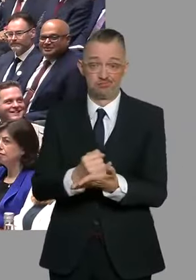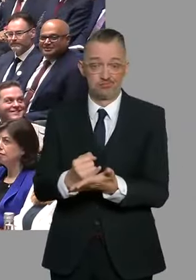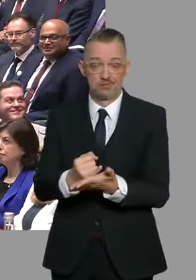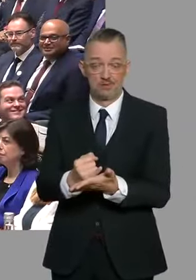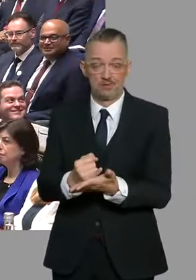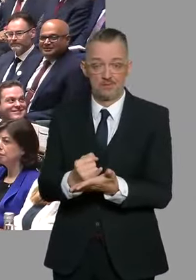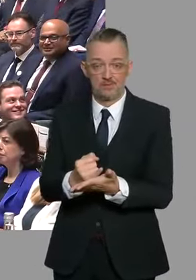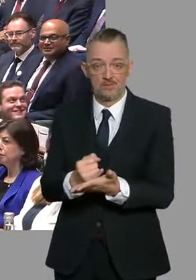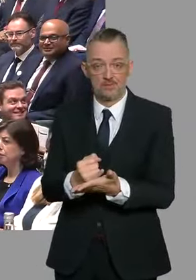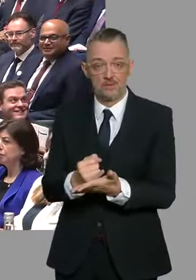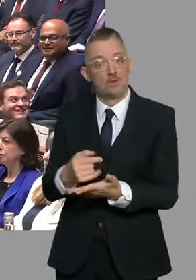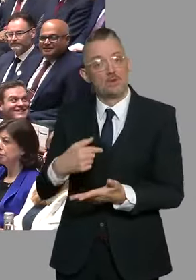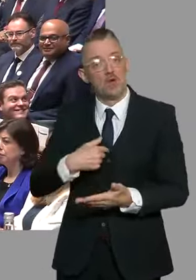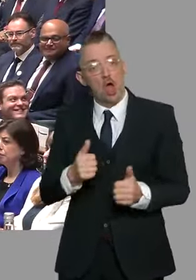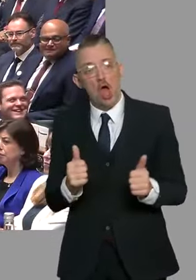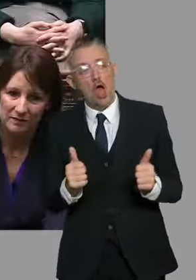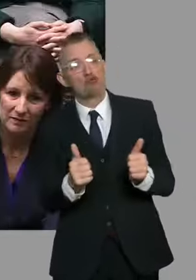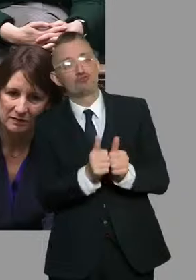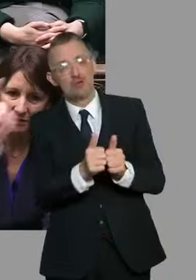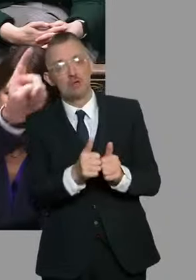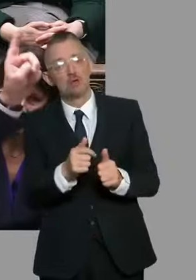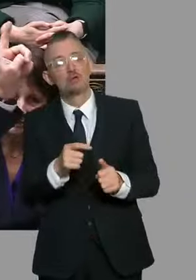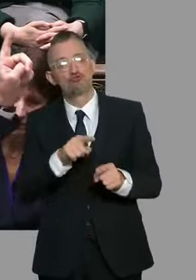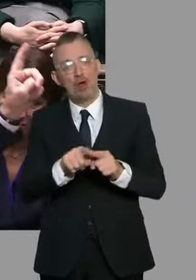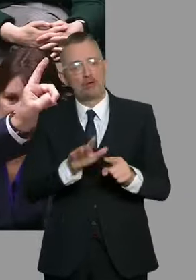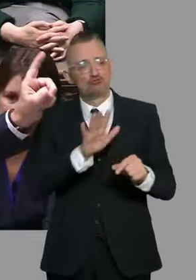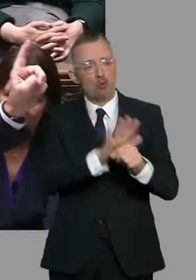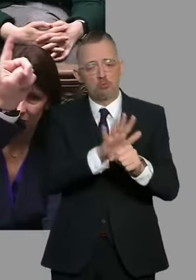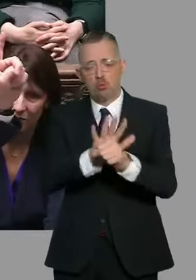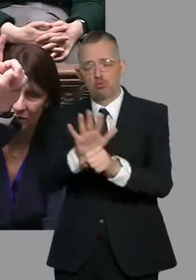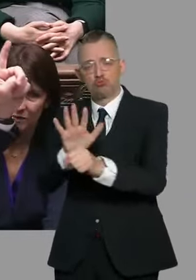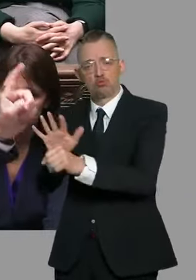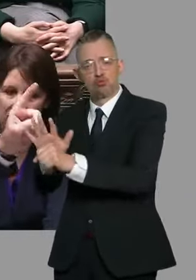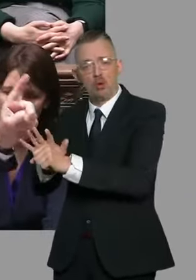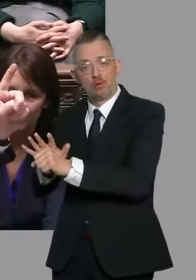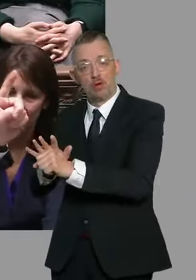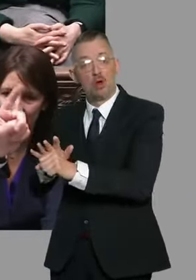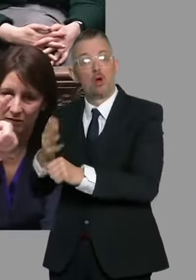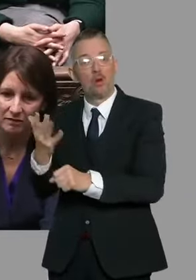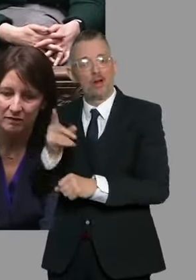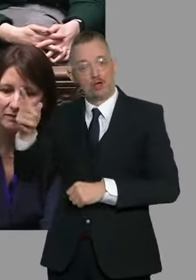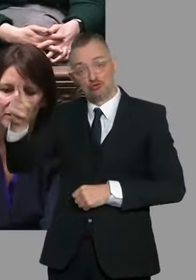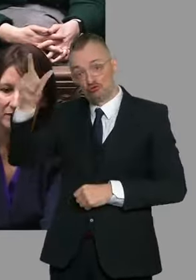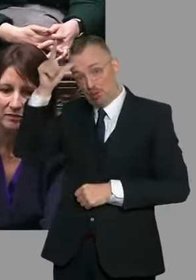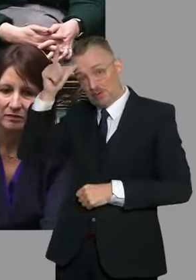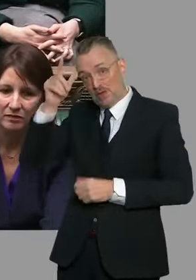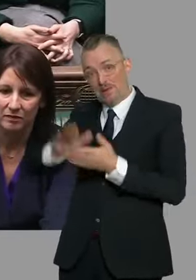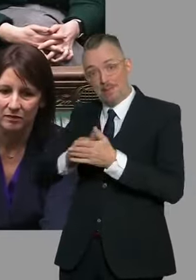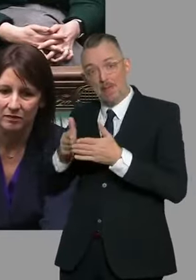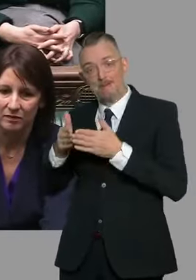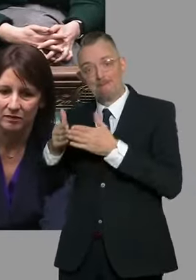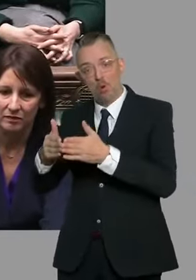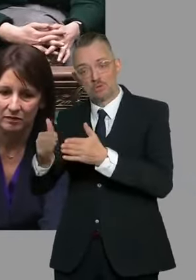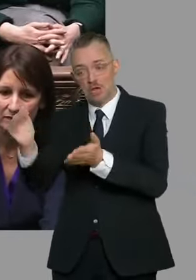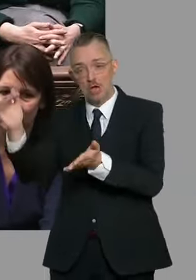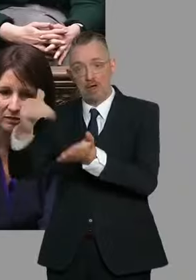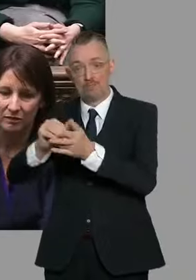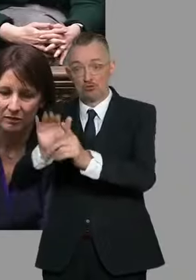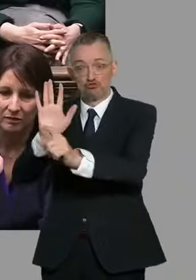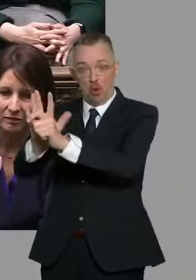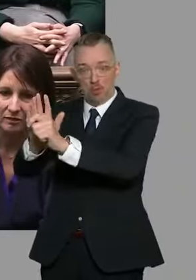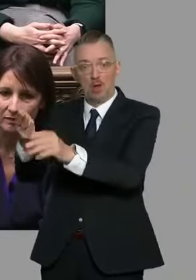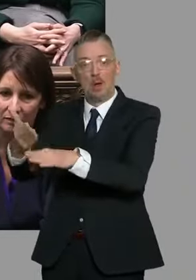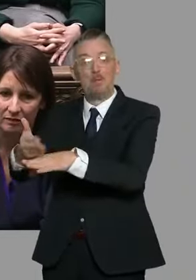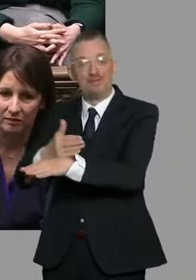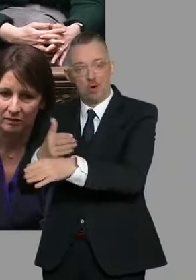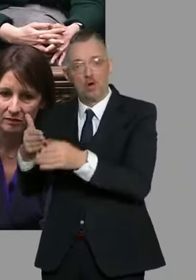and take enforcement action in Germany to stop those boats getting to the coast. That is effective action. She should welcome it. It's really good news.